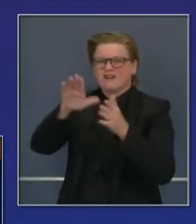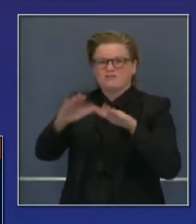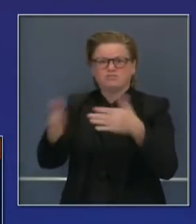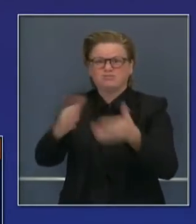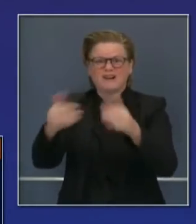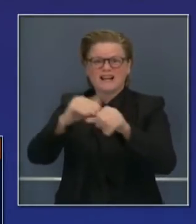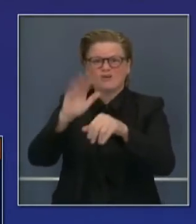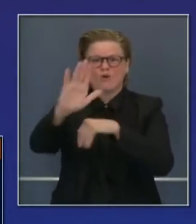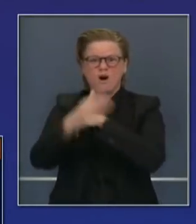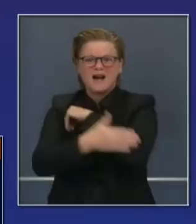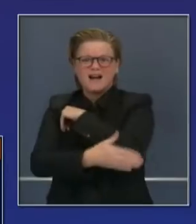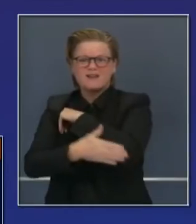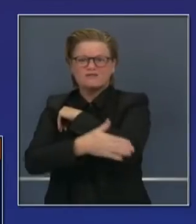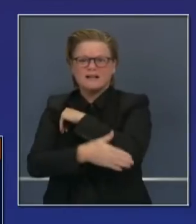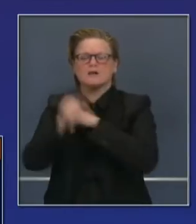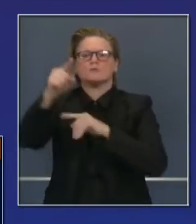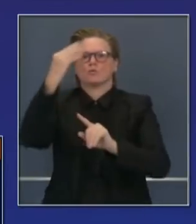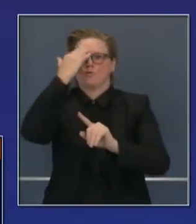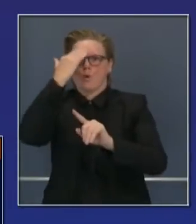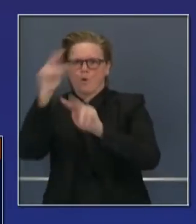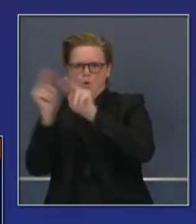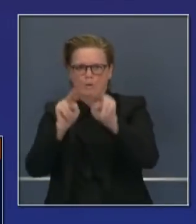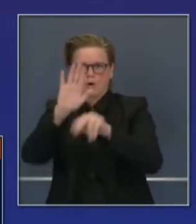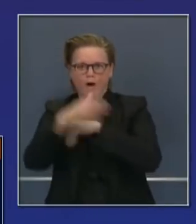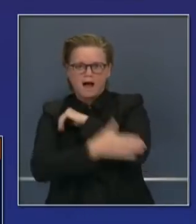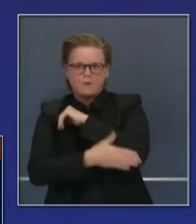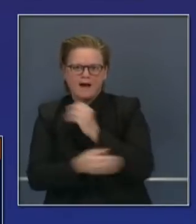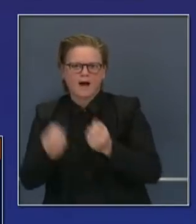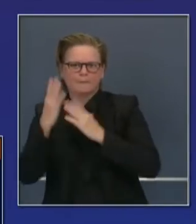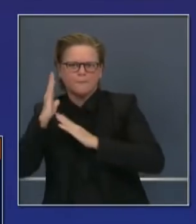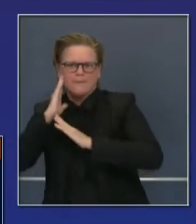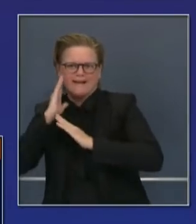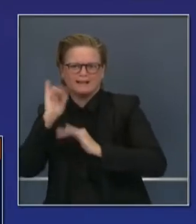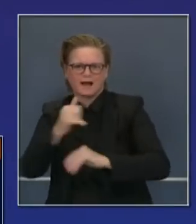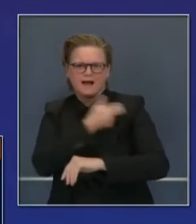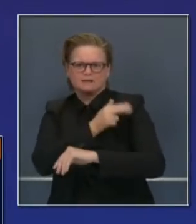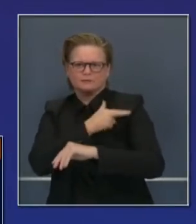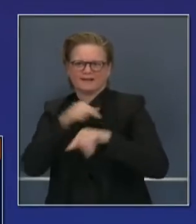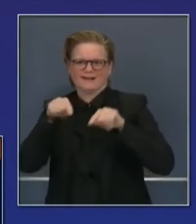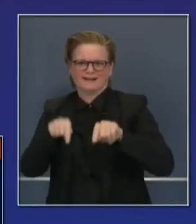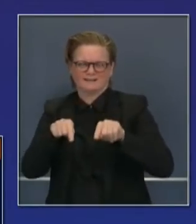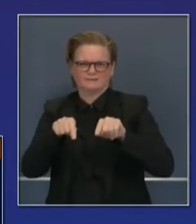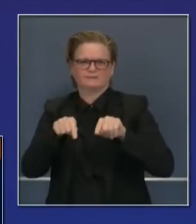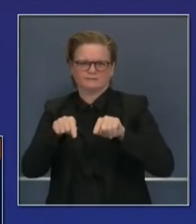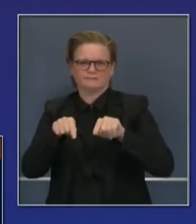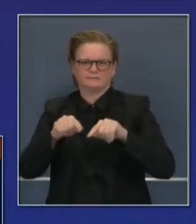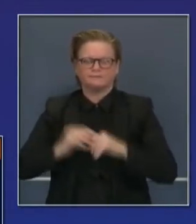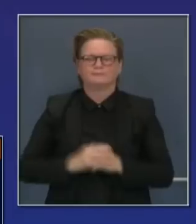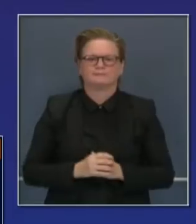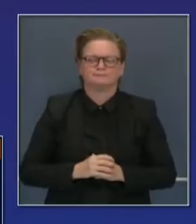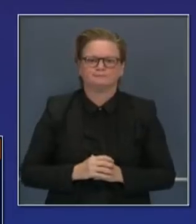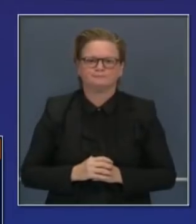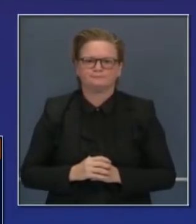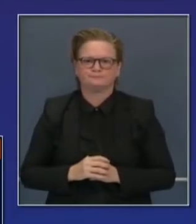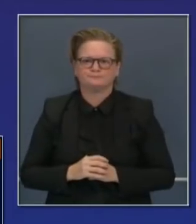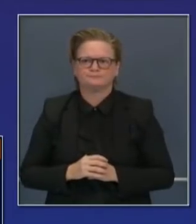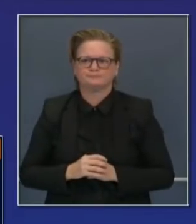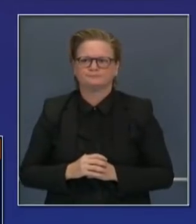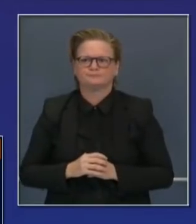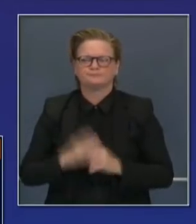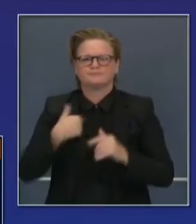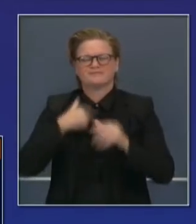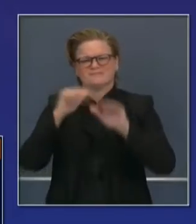warm status to more active status. Accordingly, I'll remind you of our efforts. Over 600